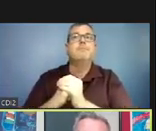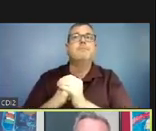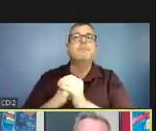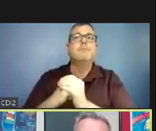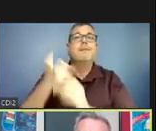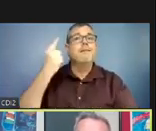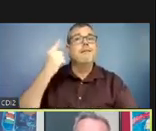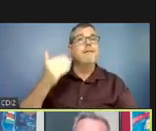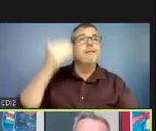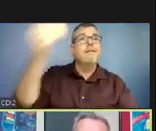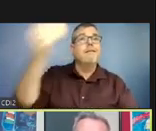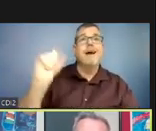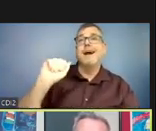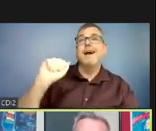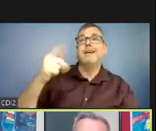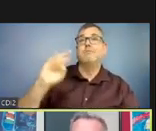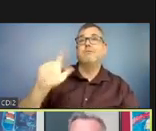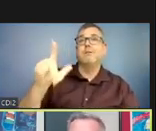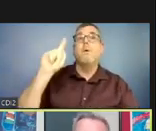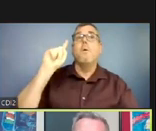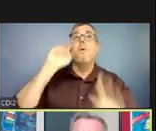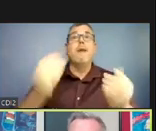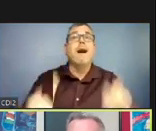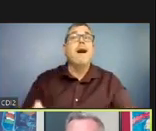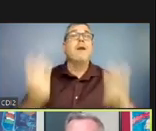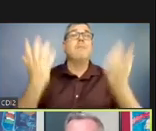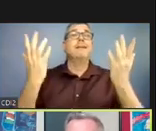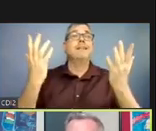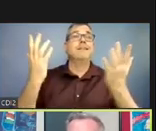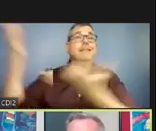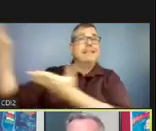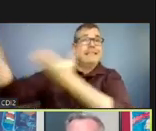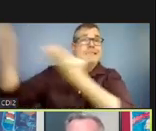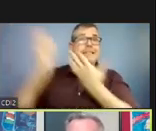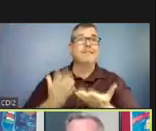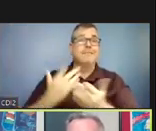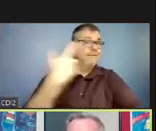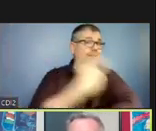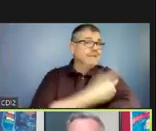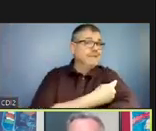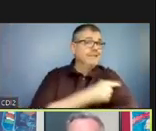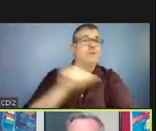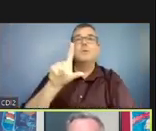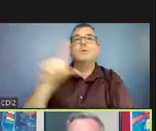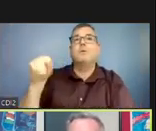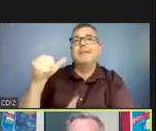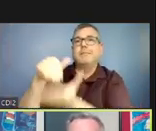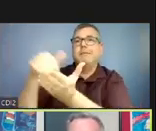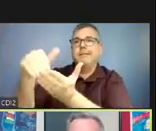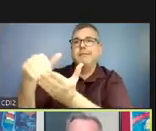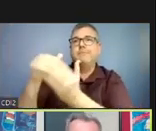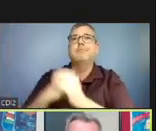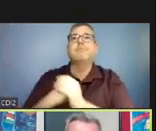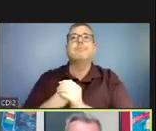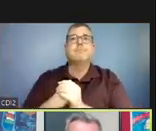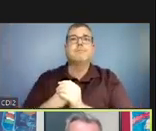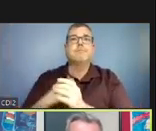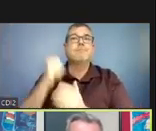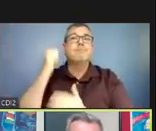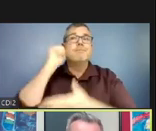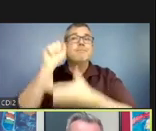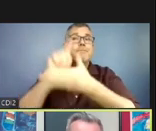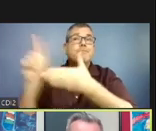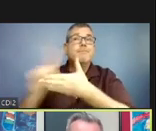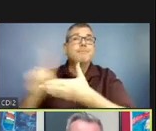that dosage amount for California. Each week, we receive between 300 to 400,000